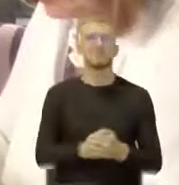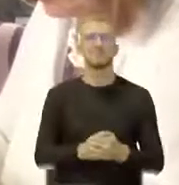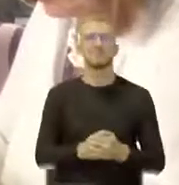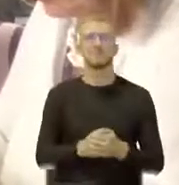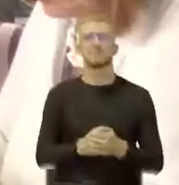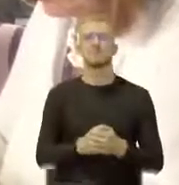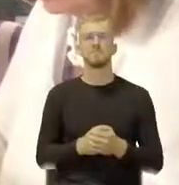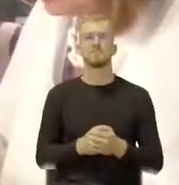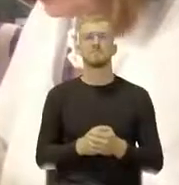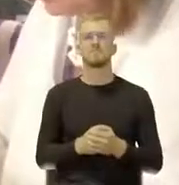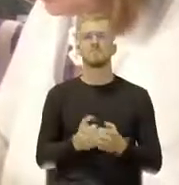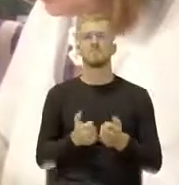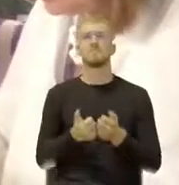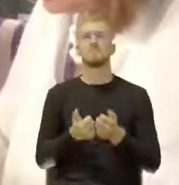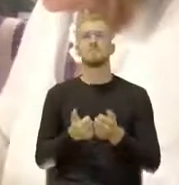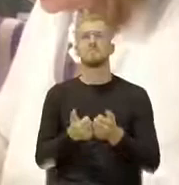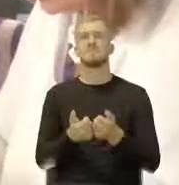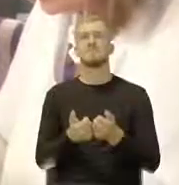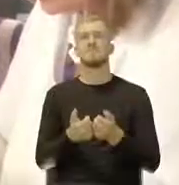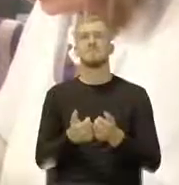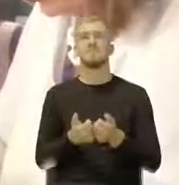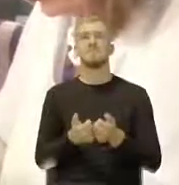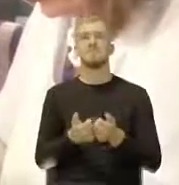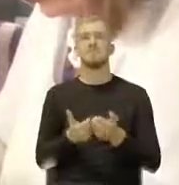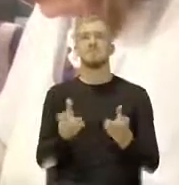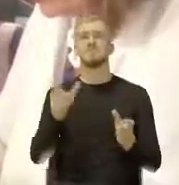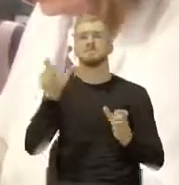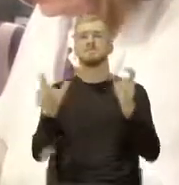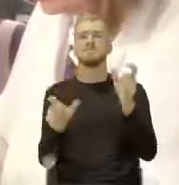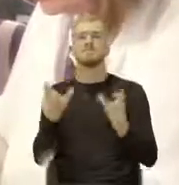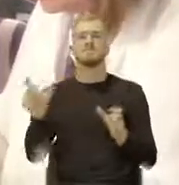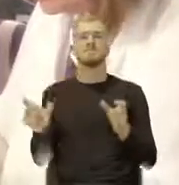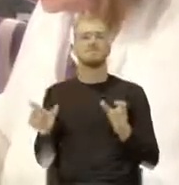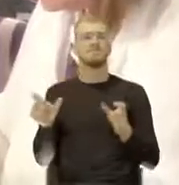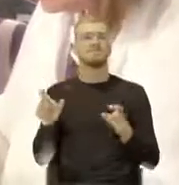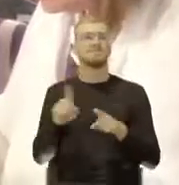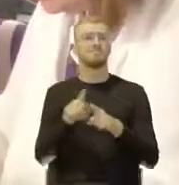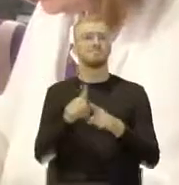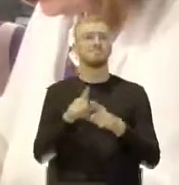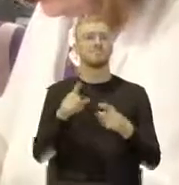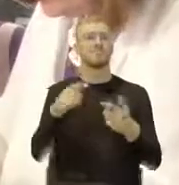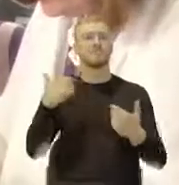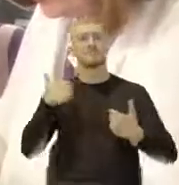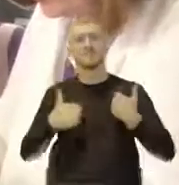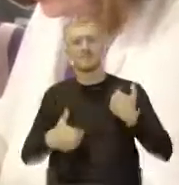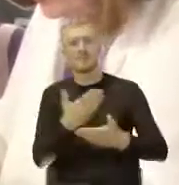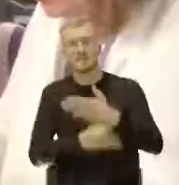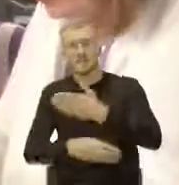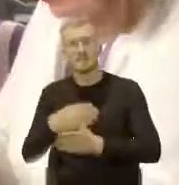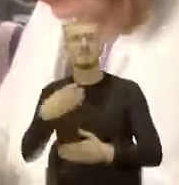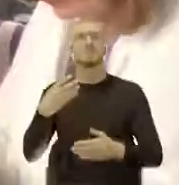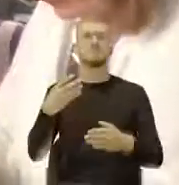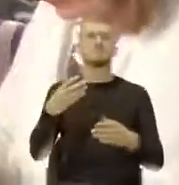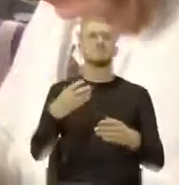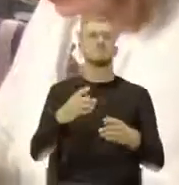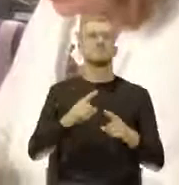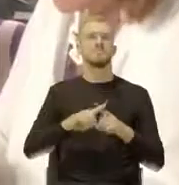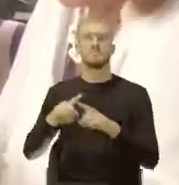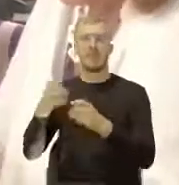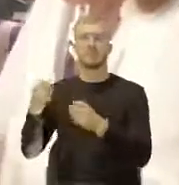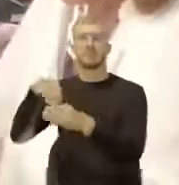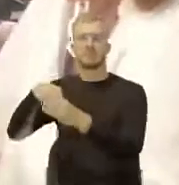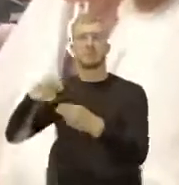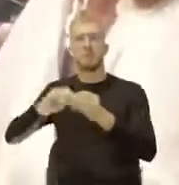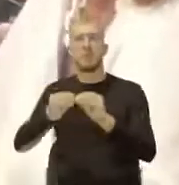are facing disabilities and they need special care. So if there is no national social